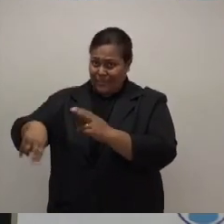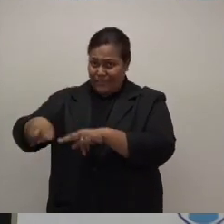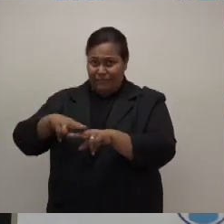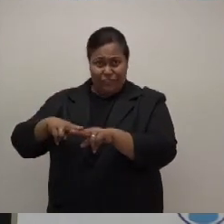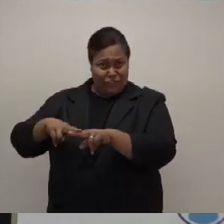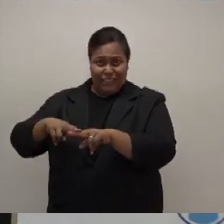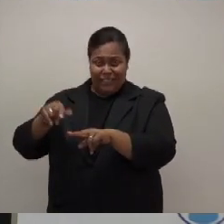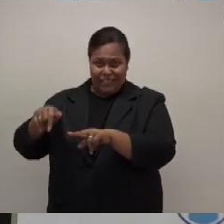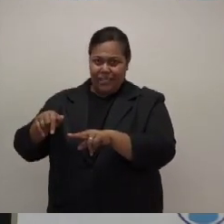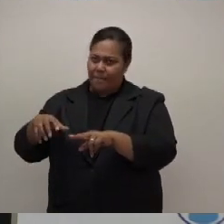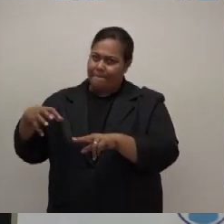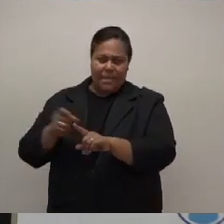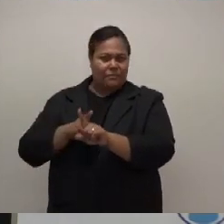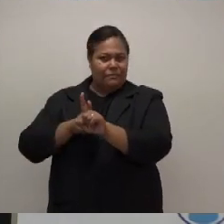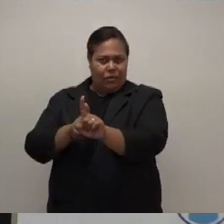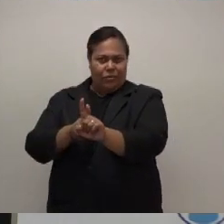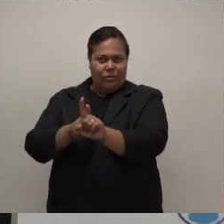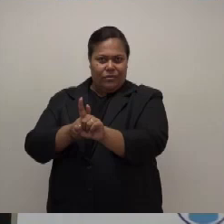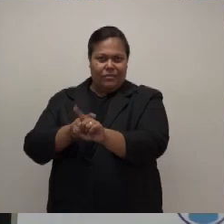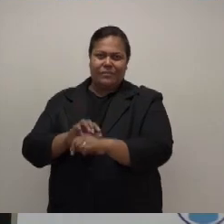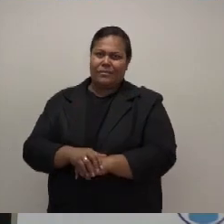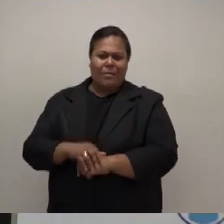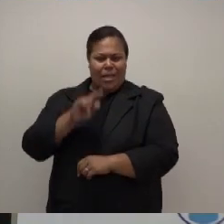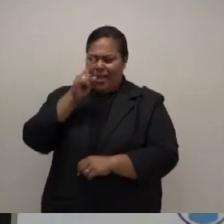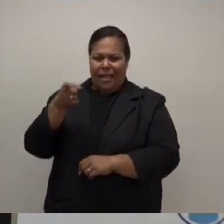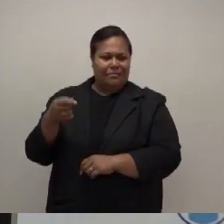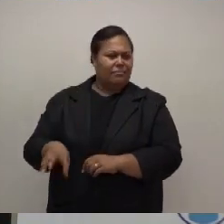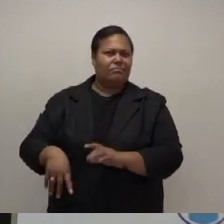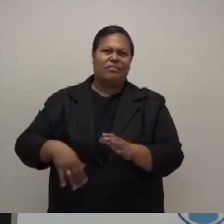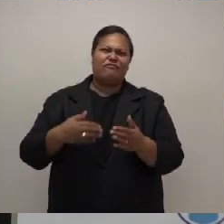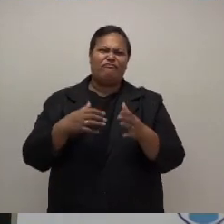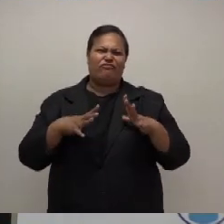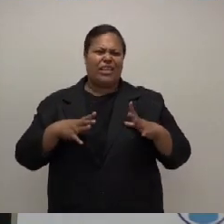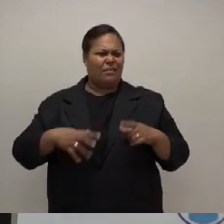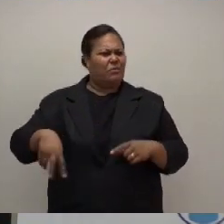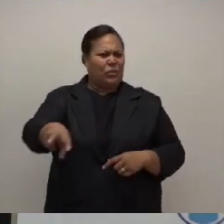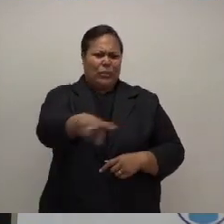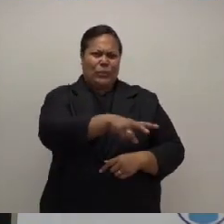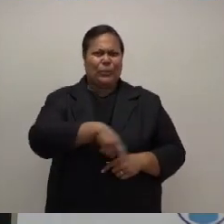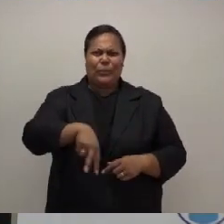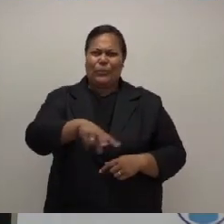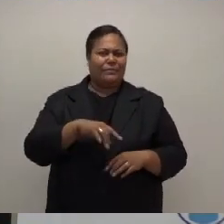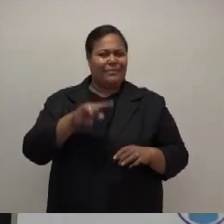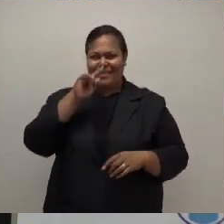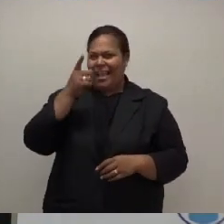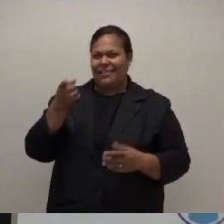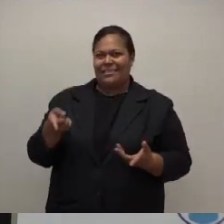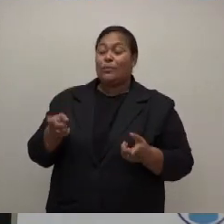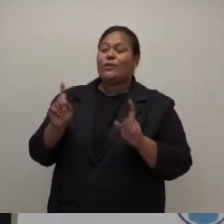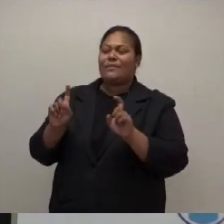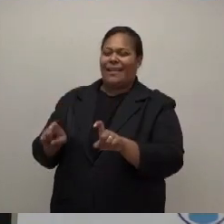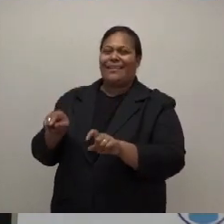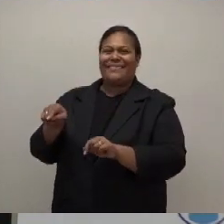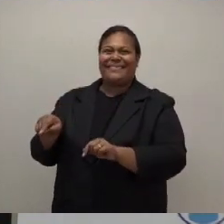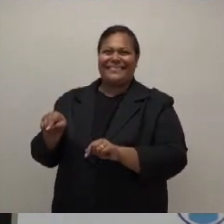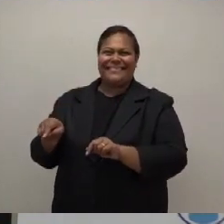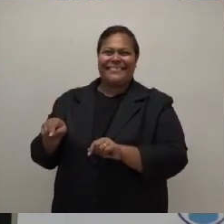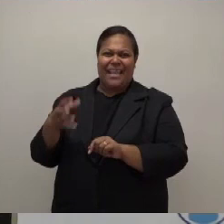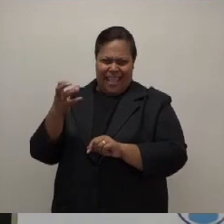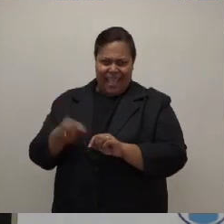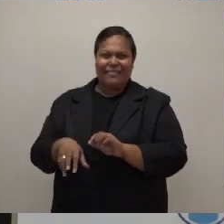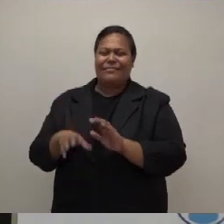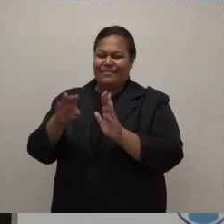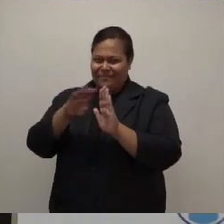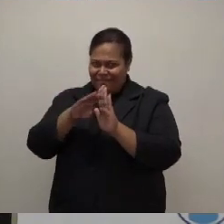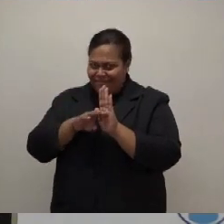freely throughout the country. All of their movement will be contained within the VIP lanes, starting on